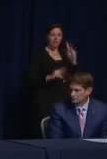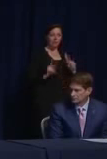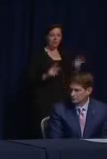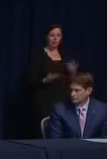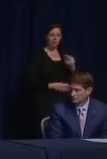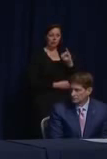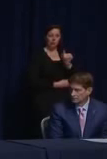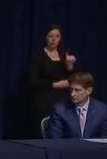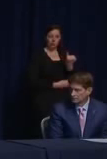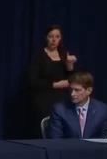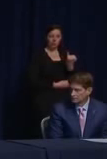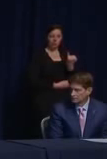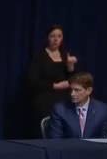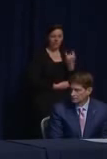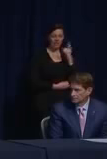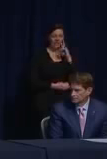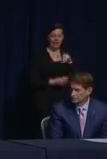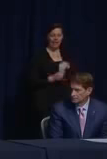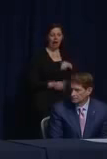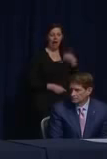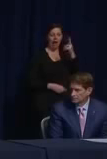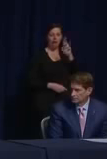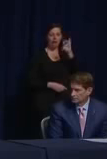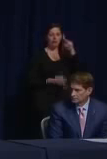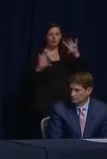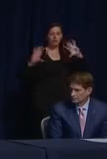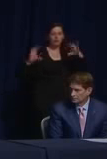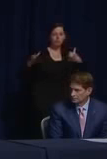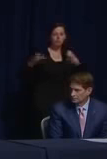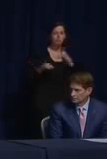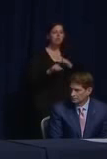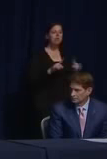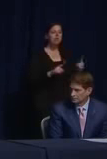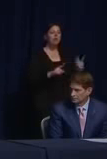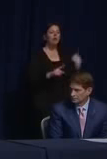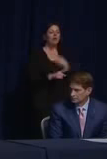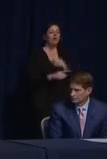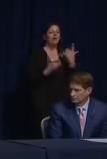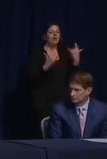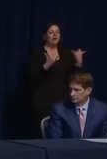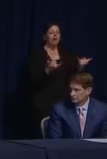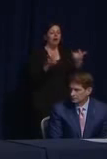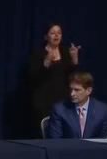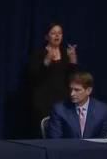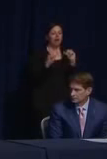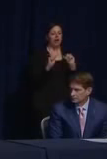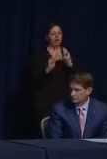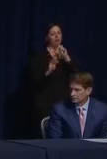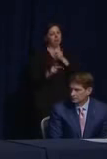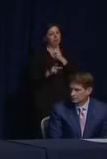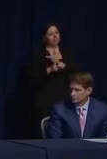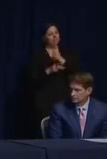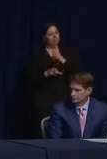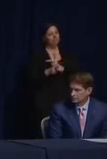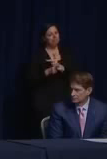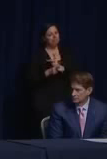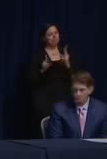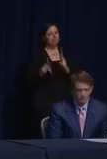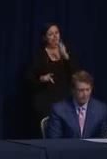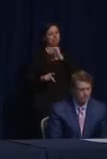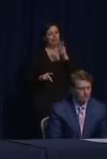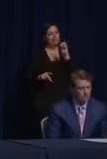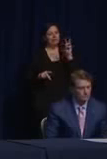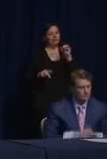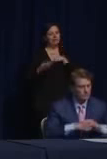highest risk category, we are still very much focused on those individuals 60 years and older.